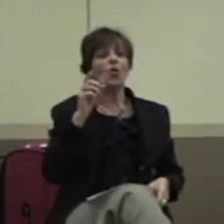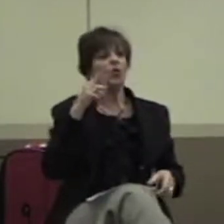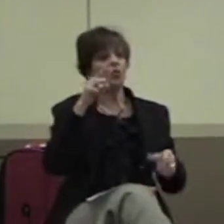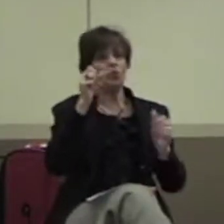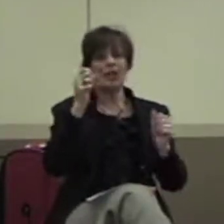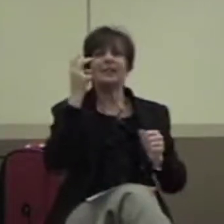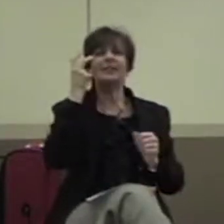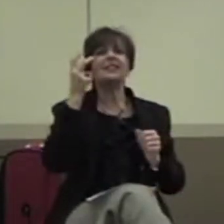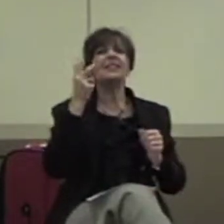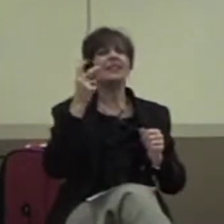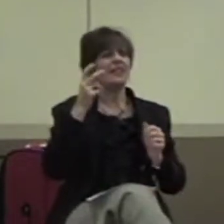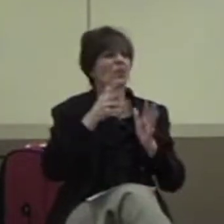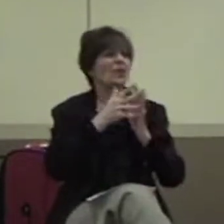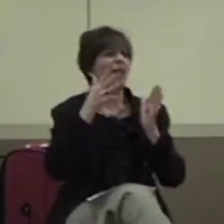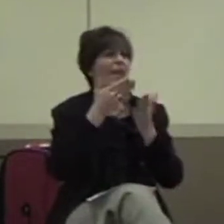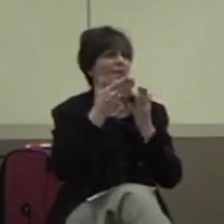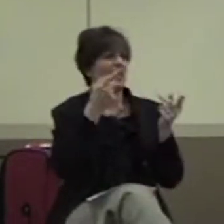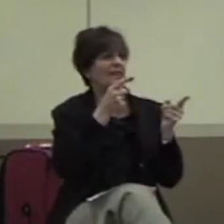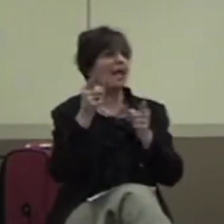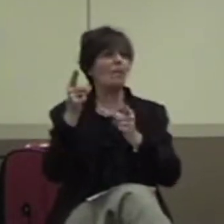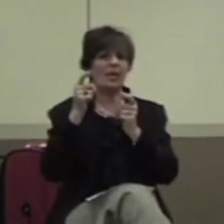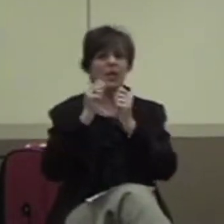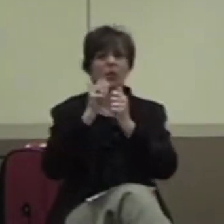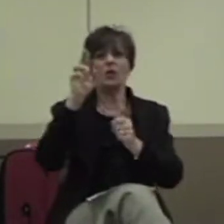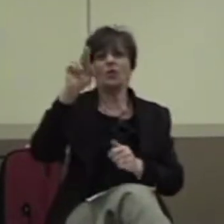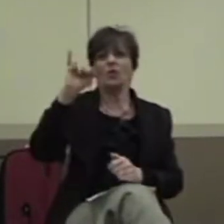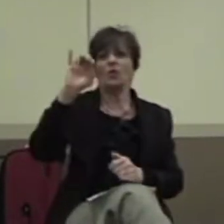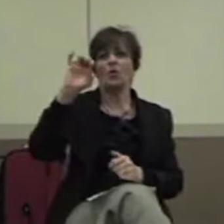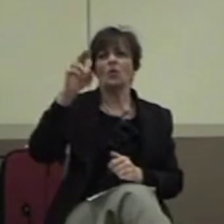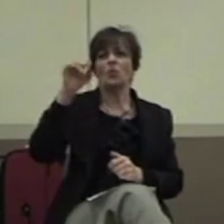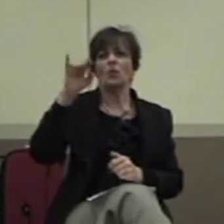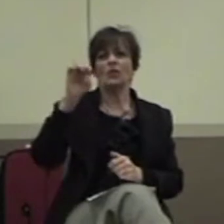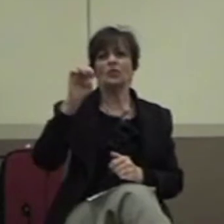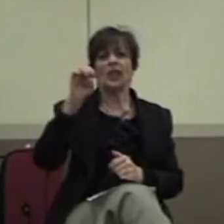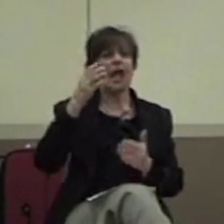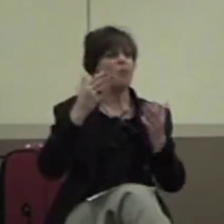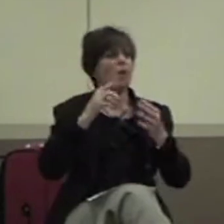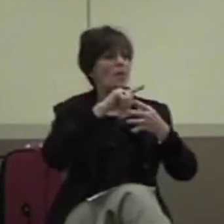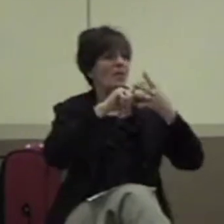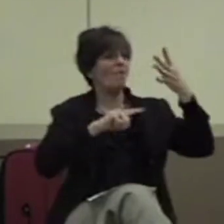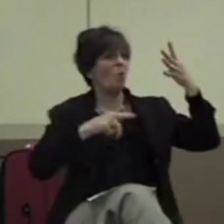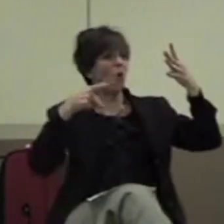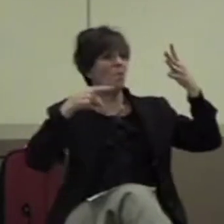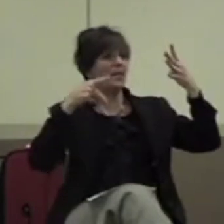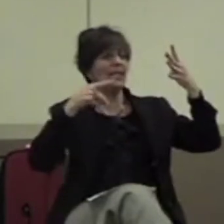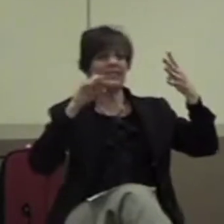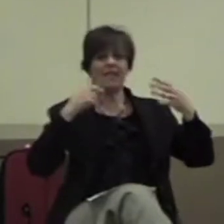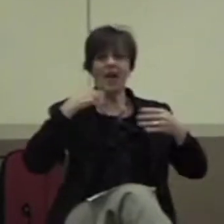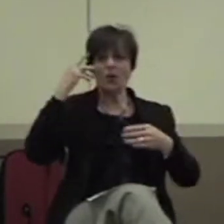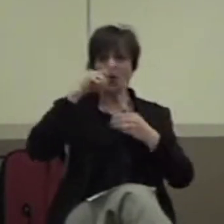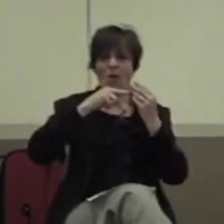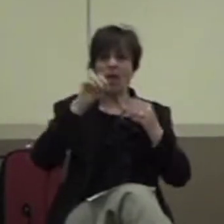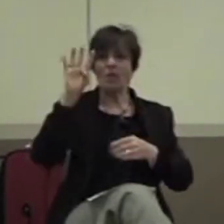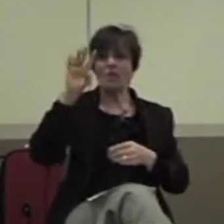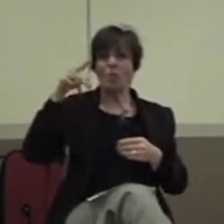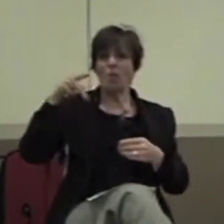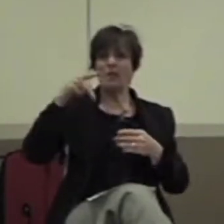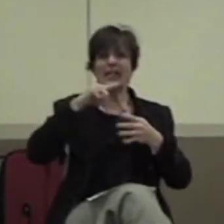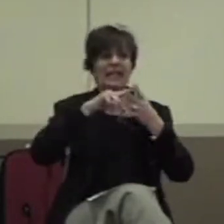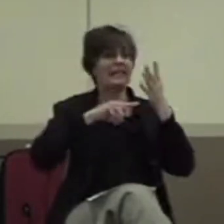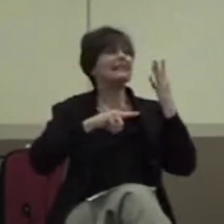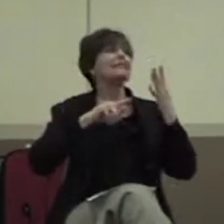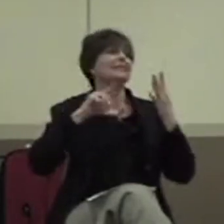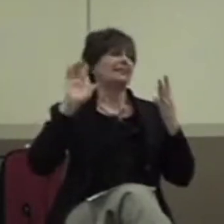So you can see there's a lot of things going on with Richie, and probably the 4 Ps, if I'd have known about the 4 Ps back